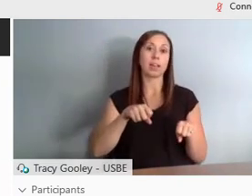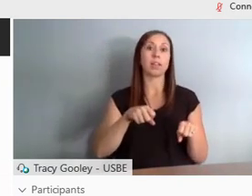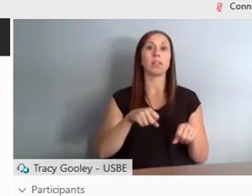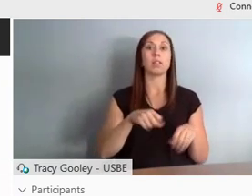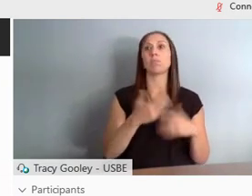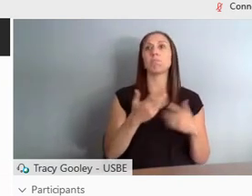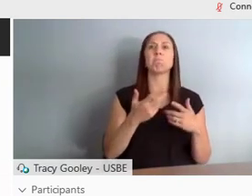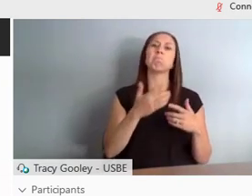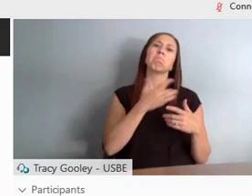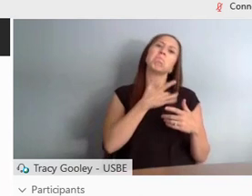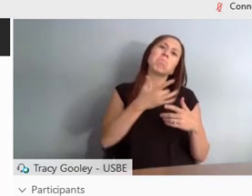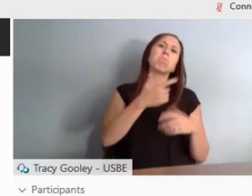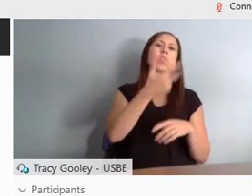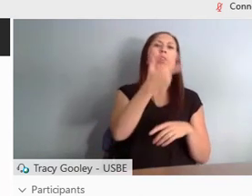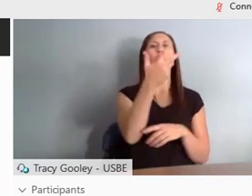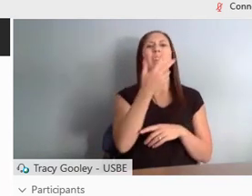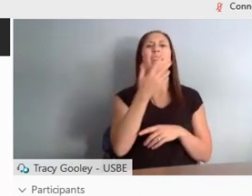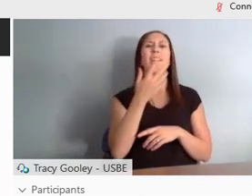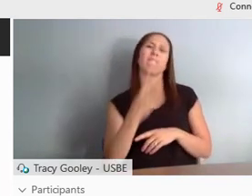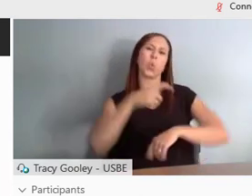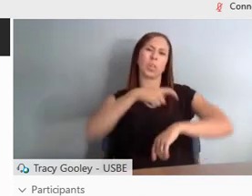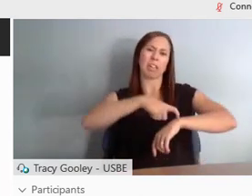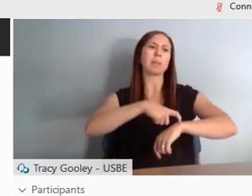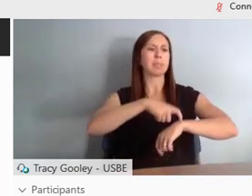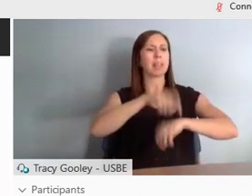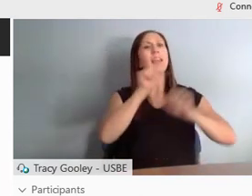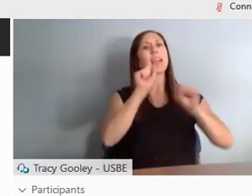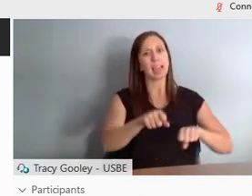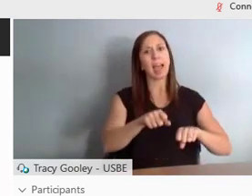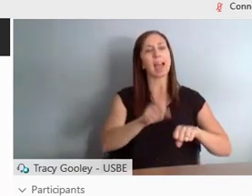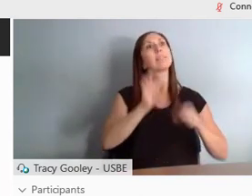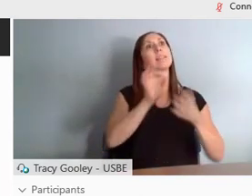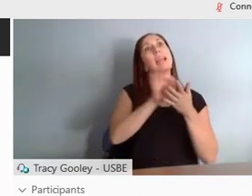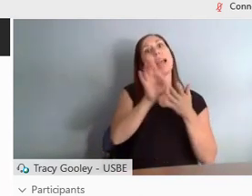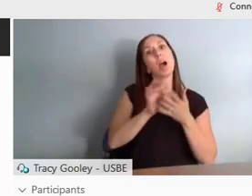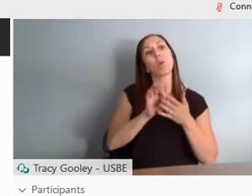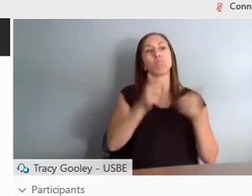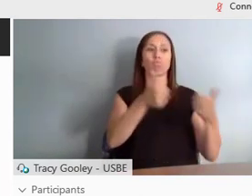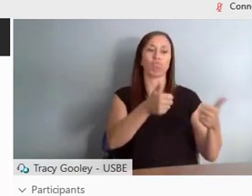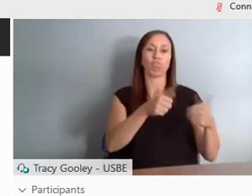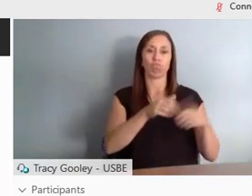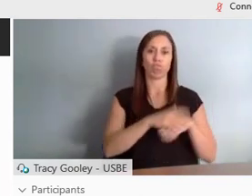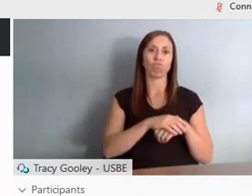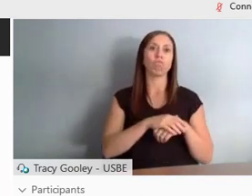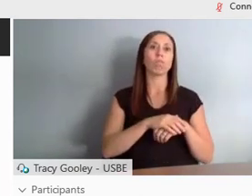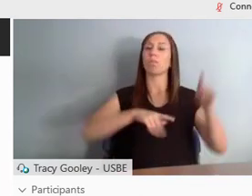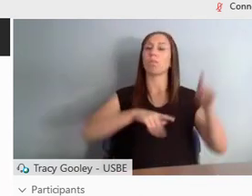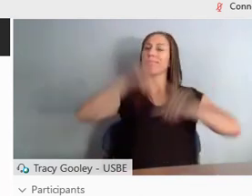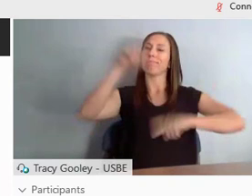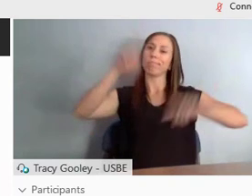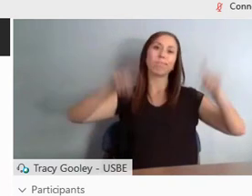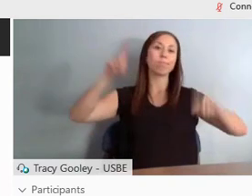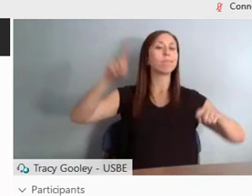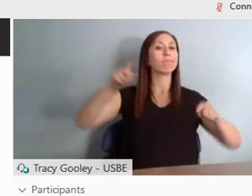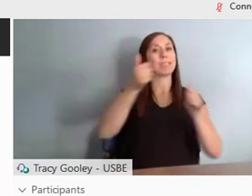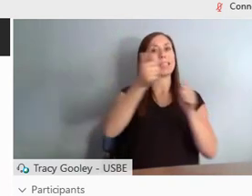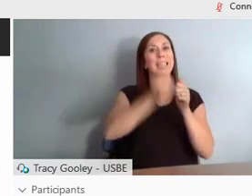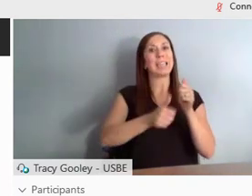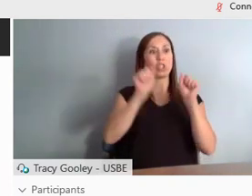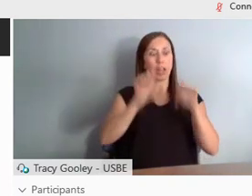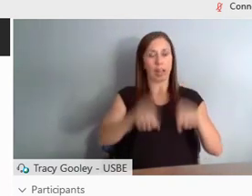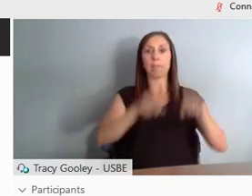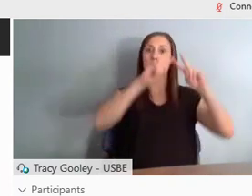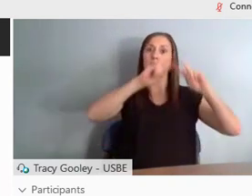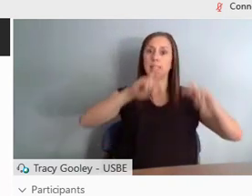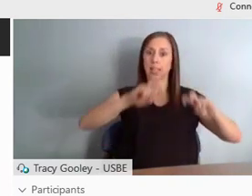3 out of 4 times when asked. So there is a variety of ways in which each indicator could be assessed for a